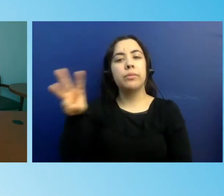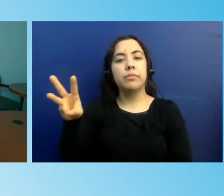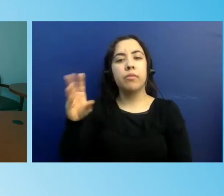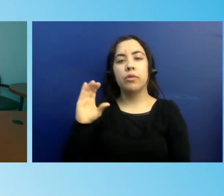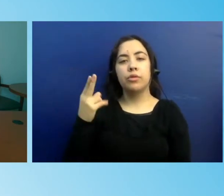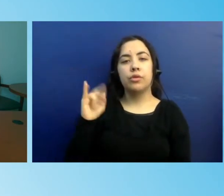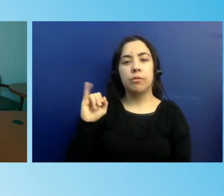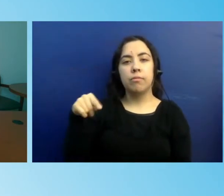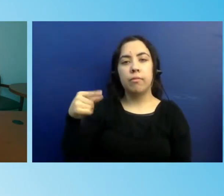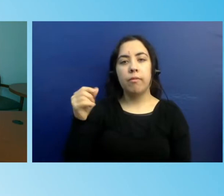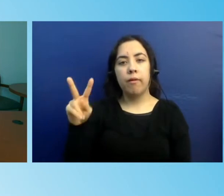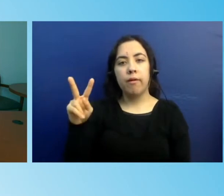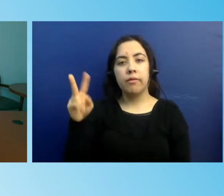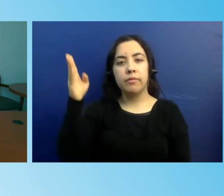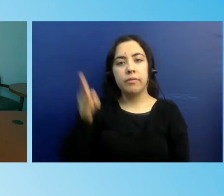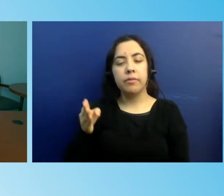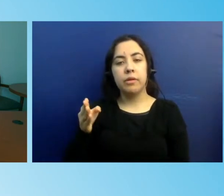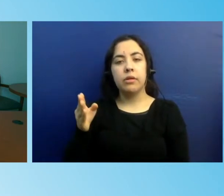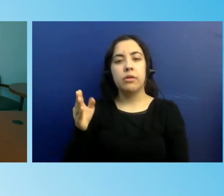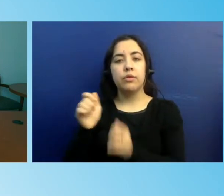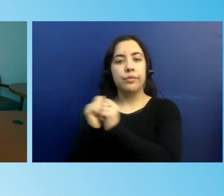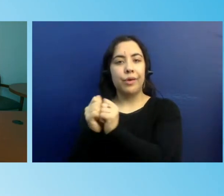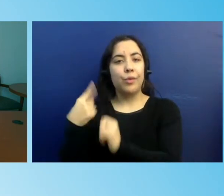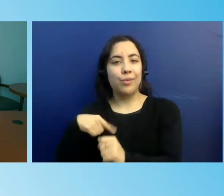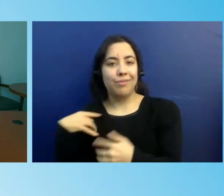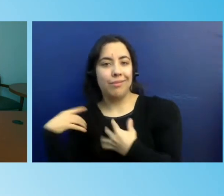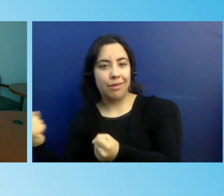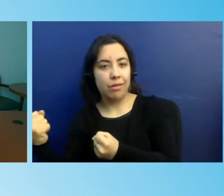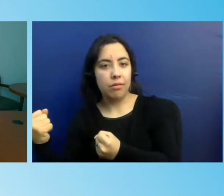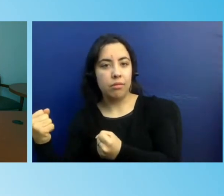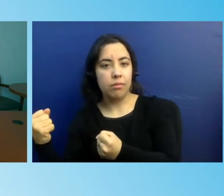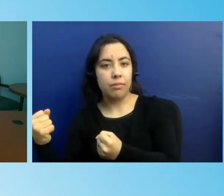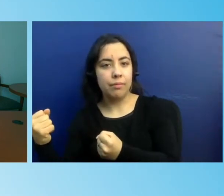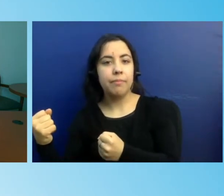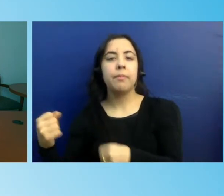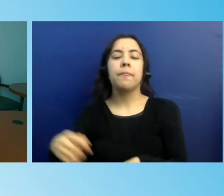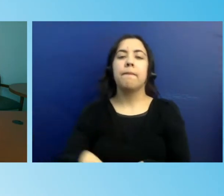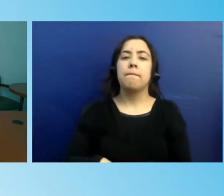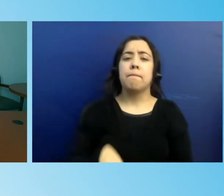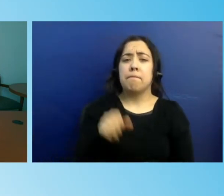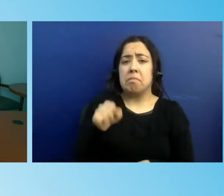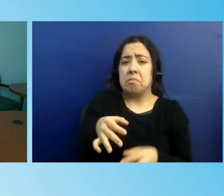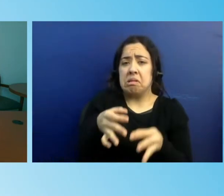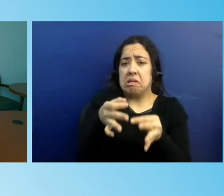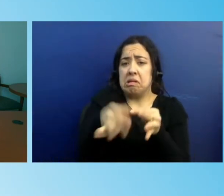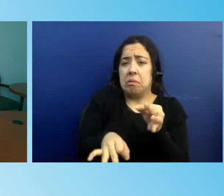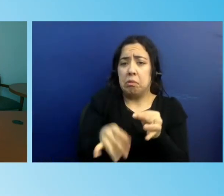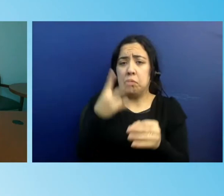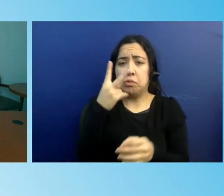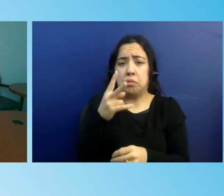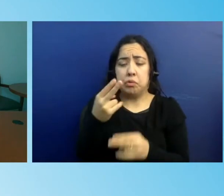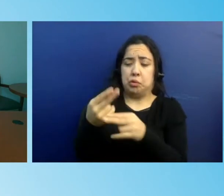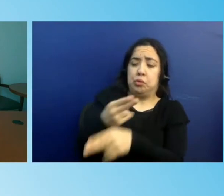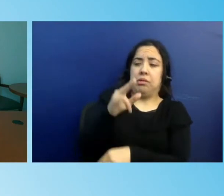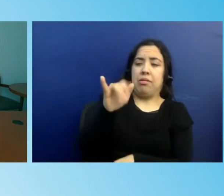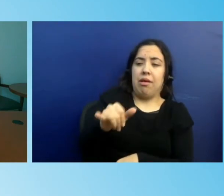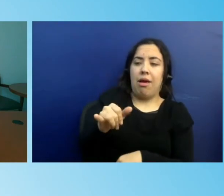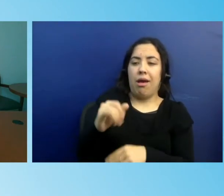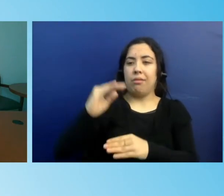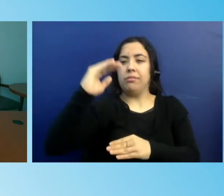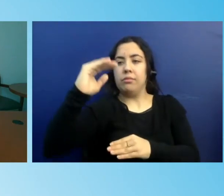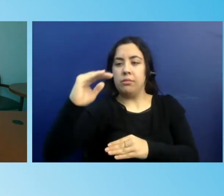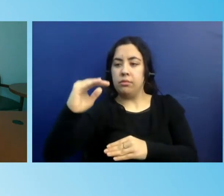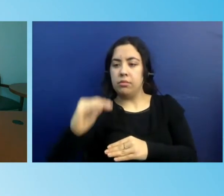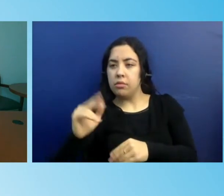chi.gov/togetherweheal. It can be as simple as just using those digital cards to prompt a conversation or